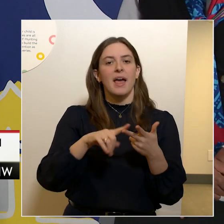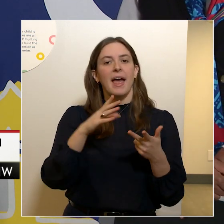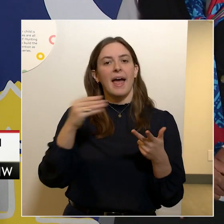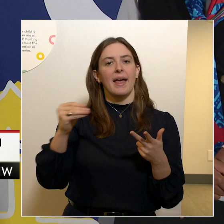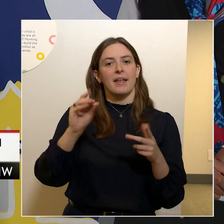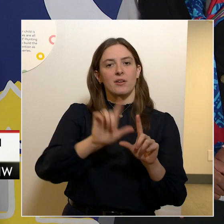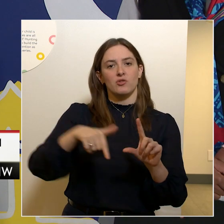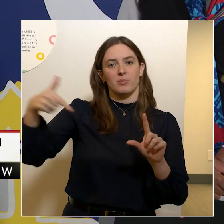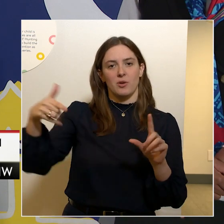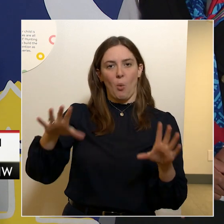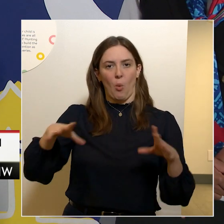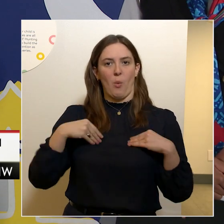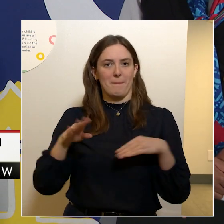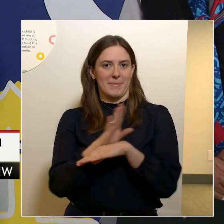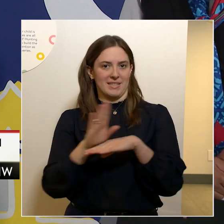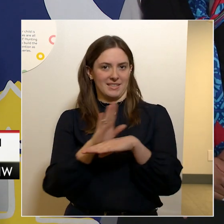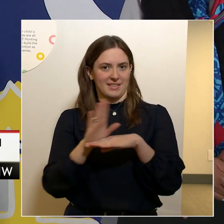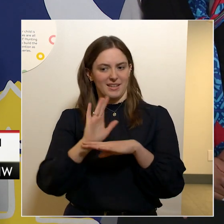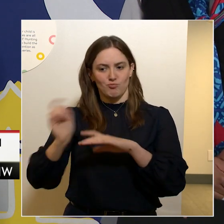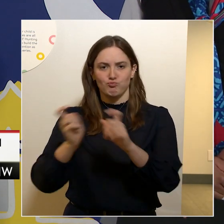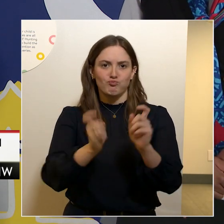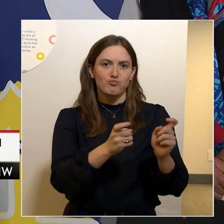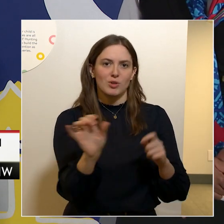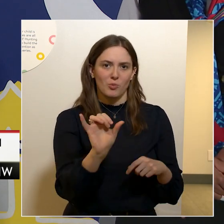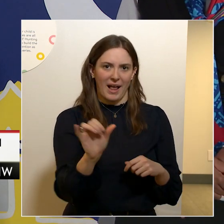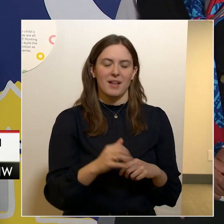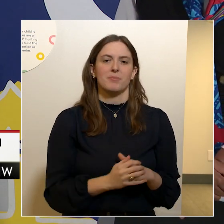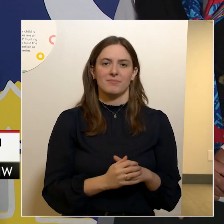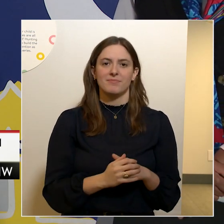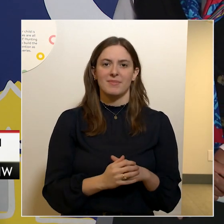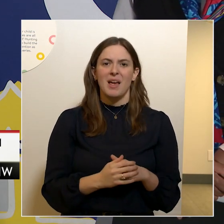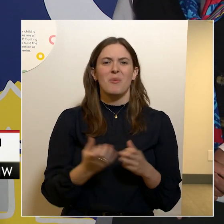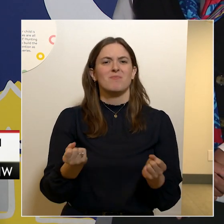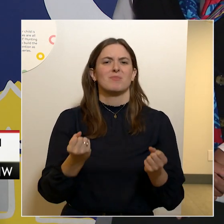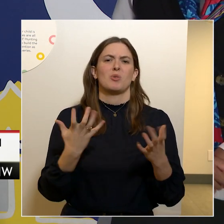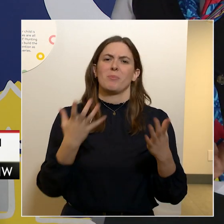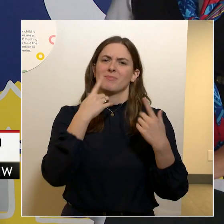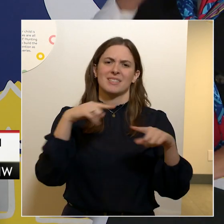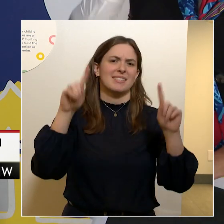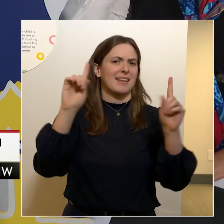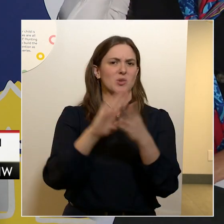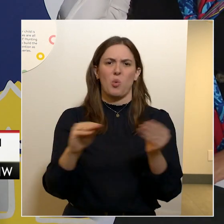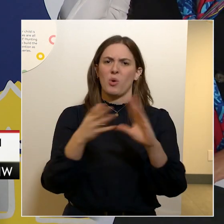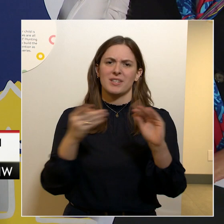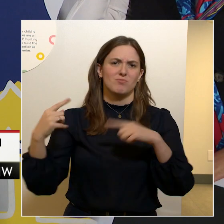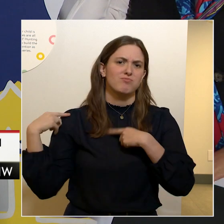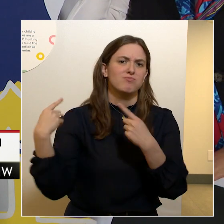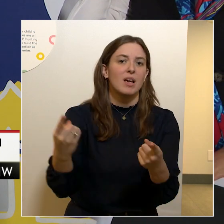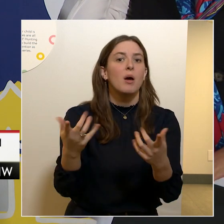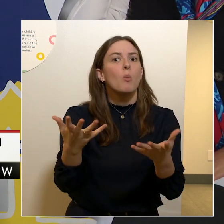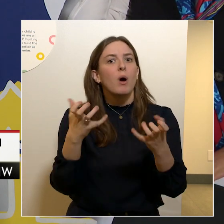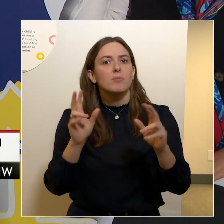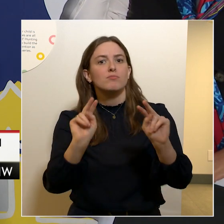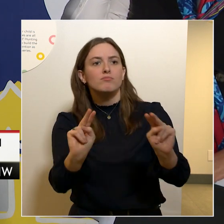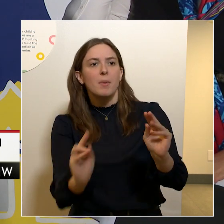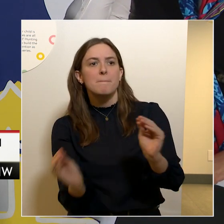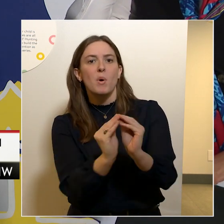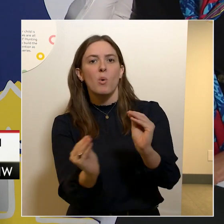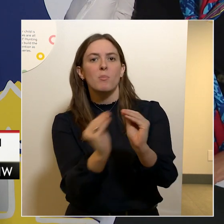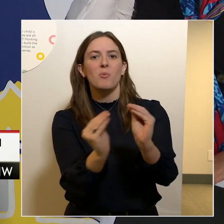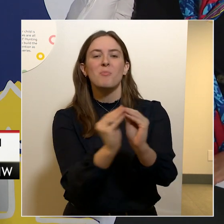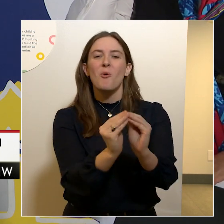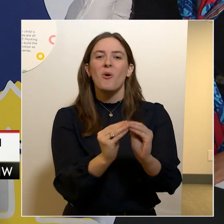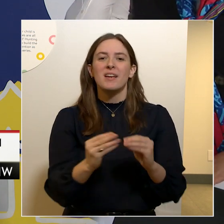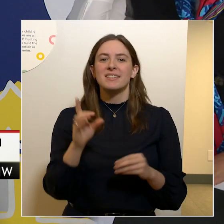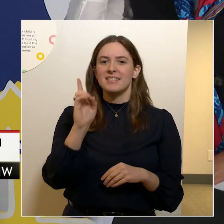so they could purchase their store in Cleveland Park. These are success stories, and we want more of these, and we want more DC businesses